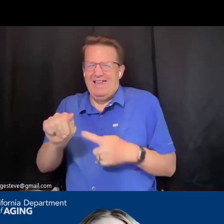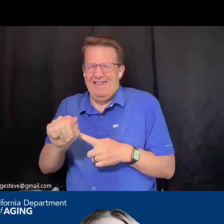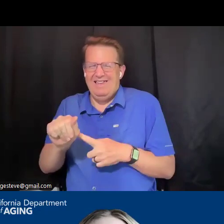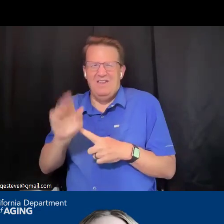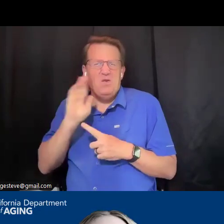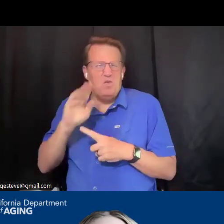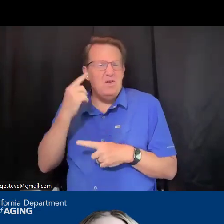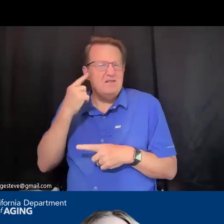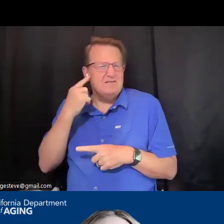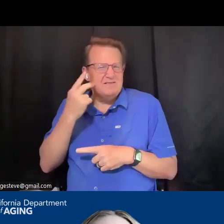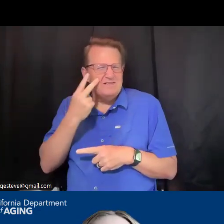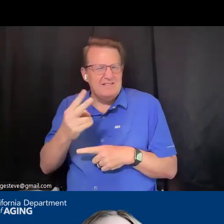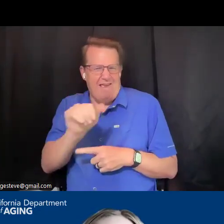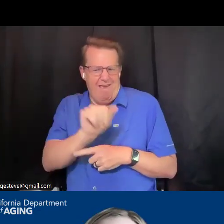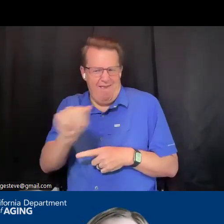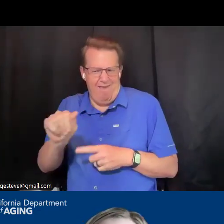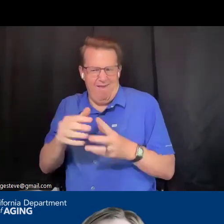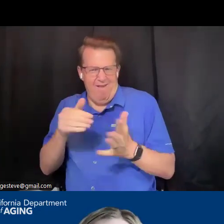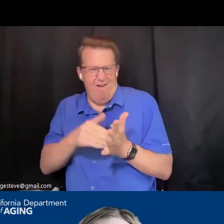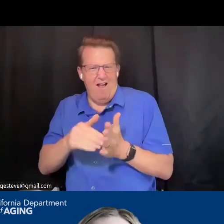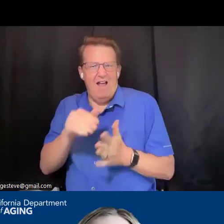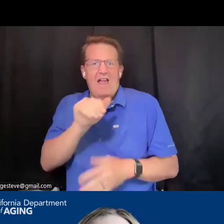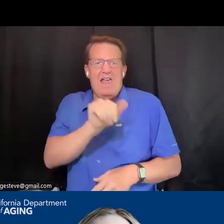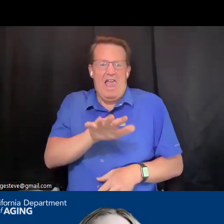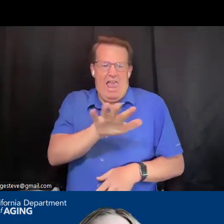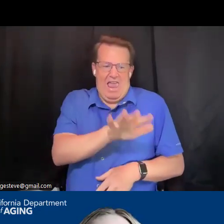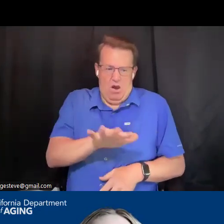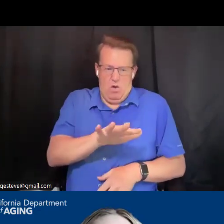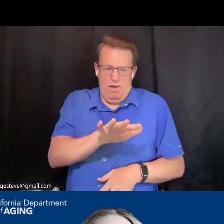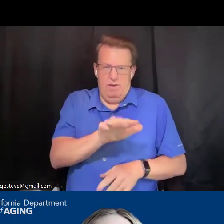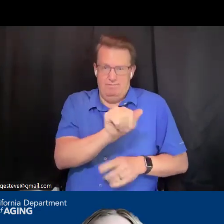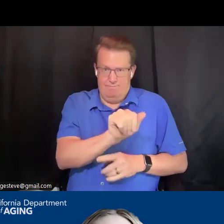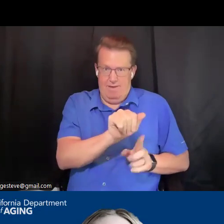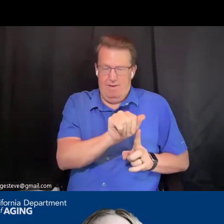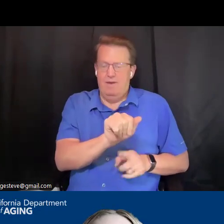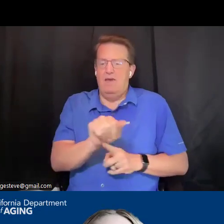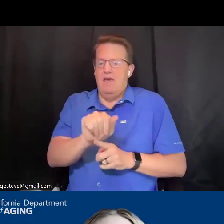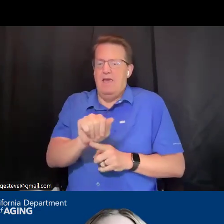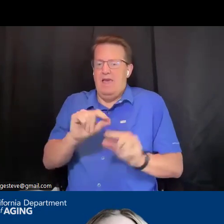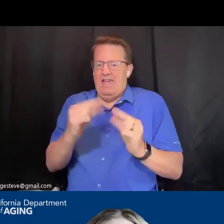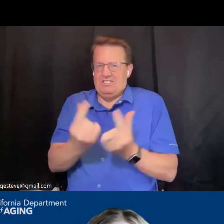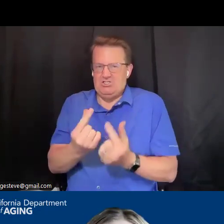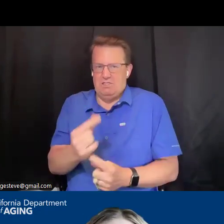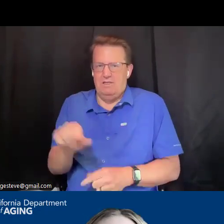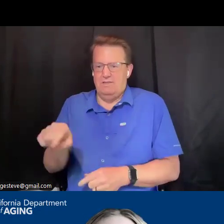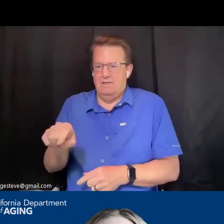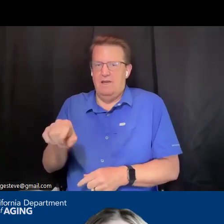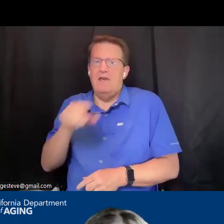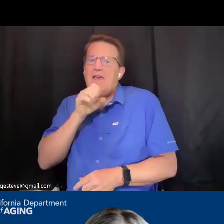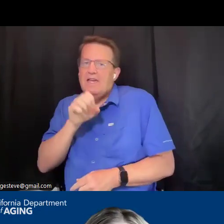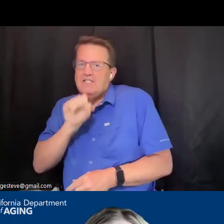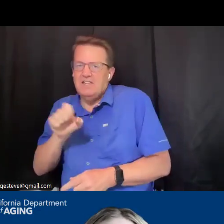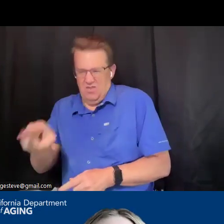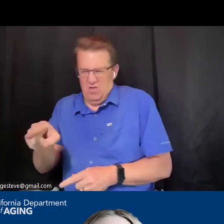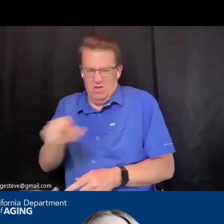lot. That is our Area Agencies on Aging. So those are the entities that receive the funding from the